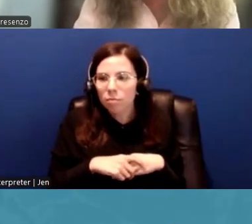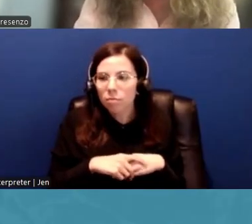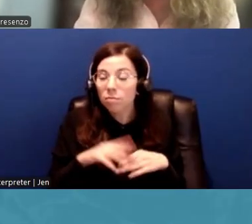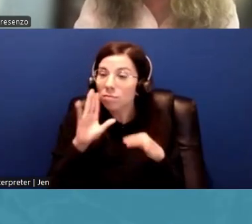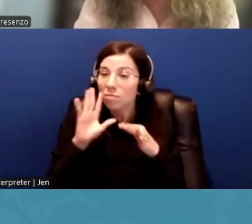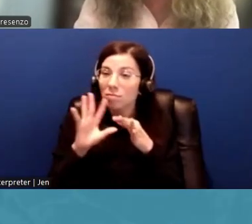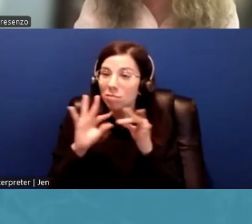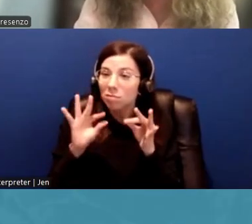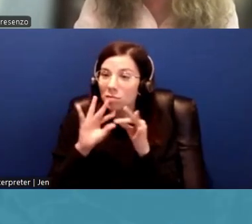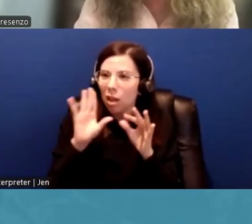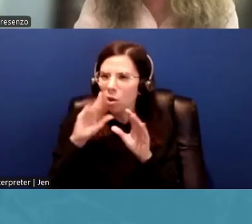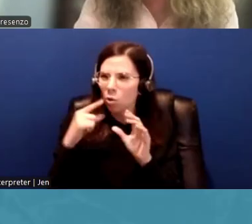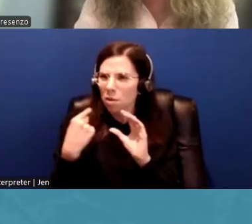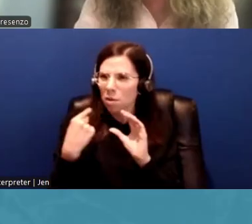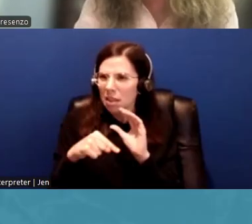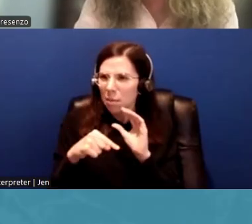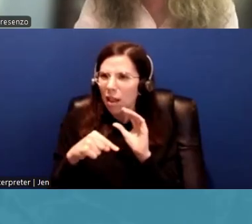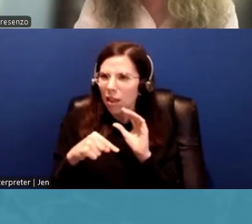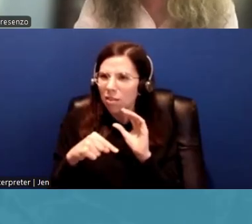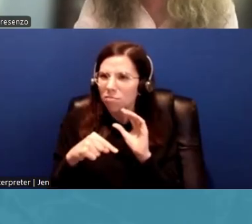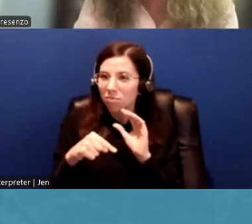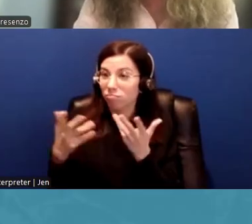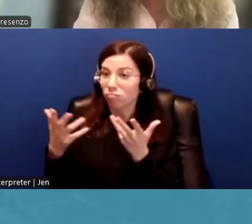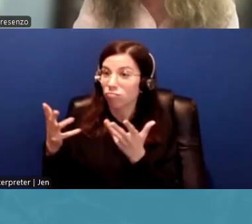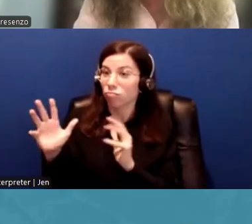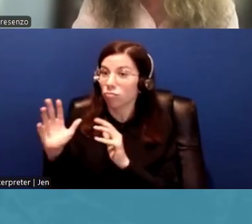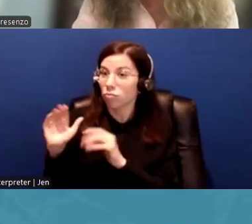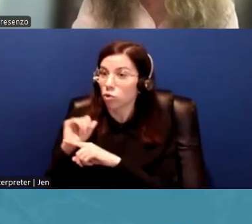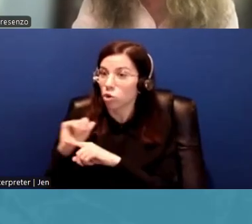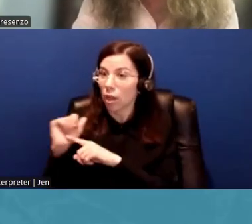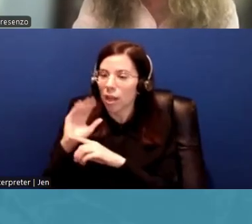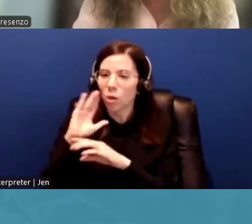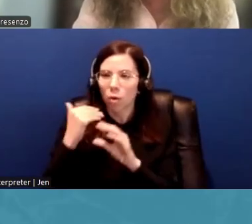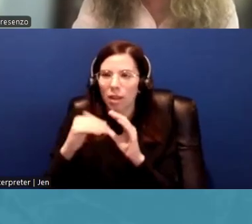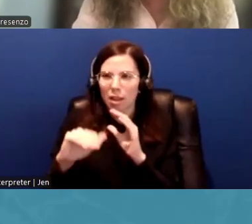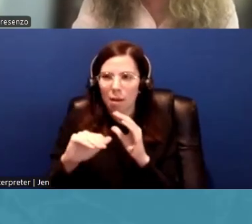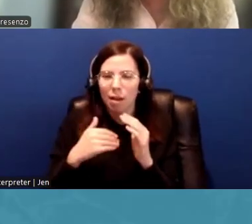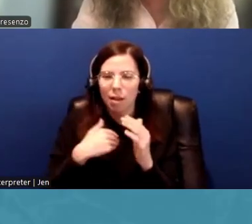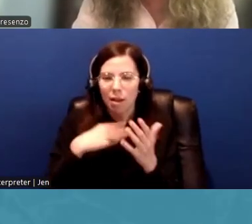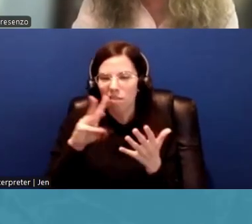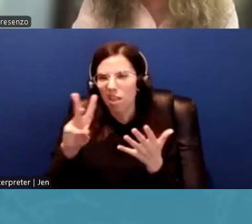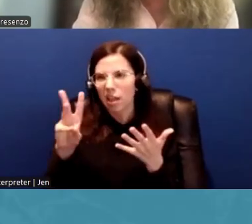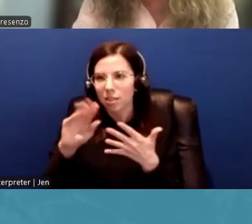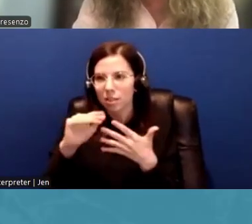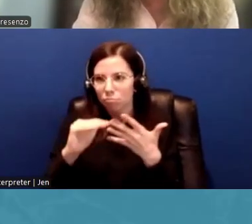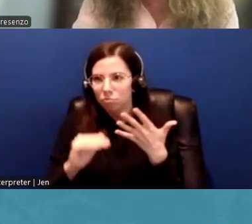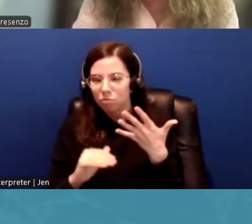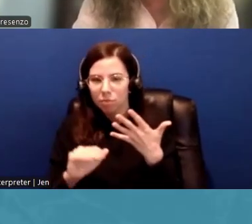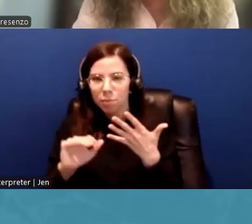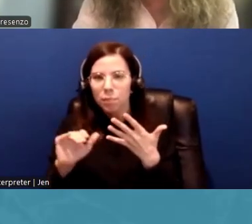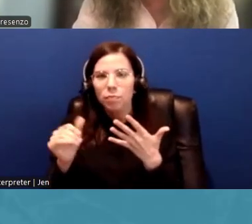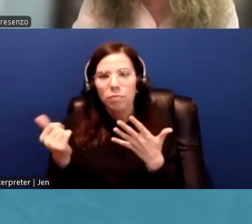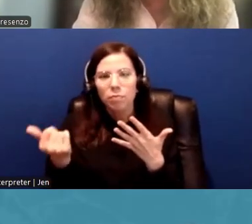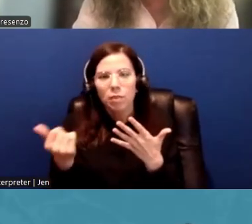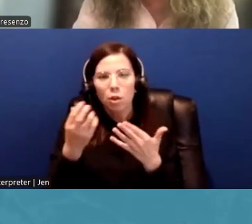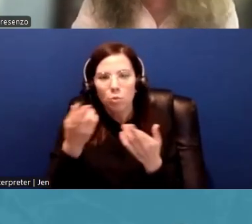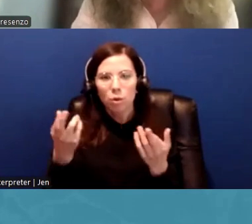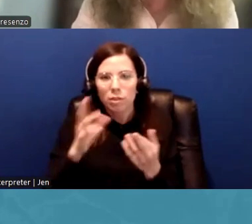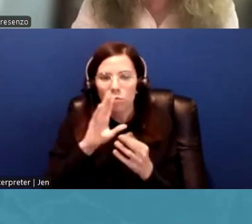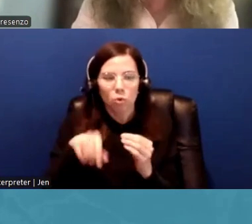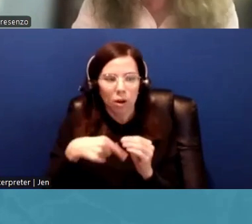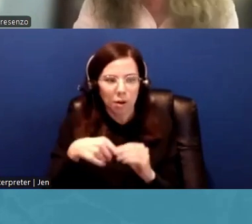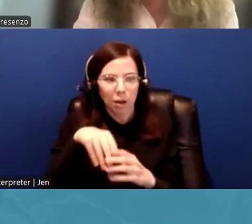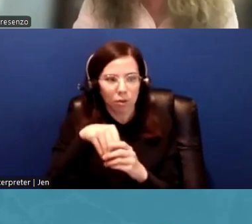email once the training's over, that has a lot of these things linked in it, as well as some of the resources that we're talking about just